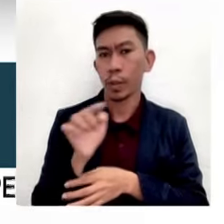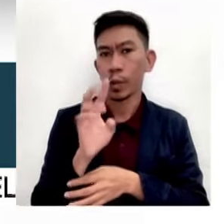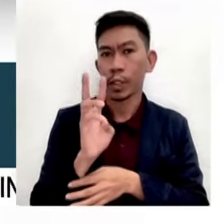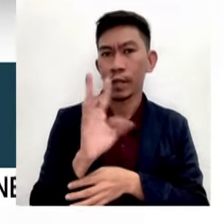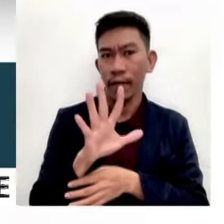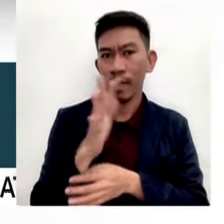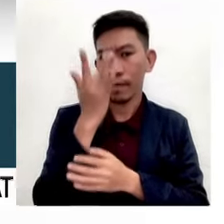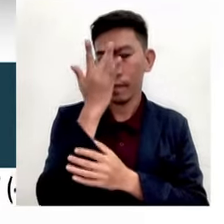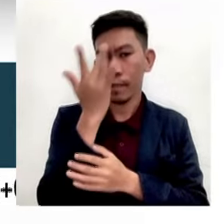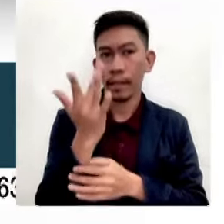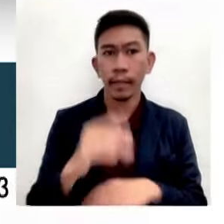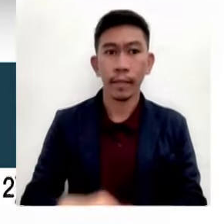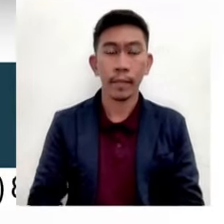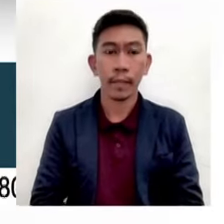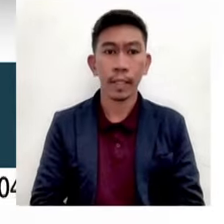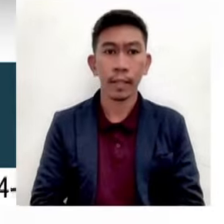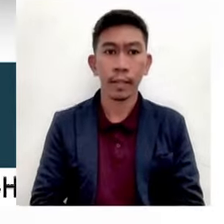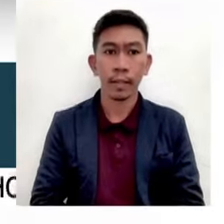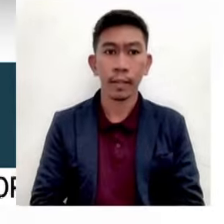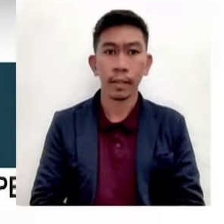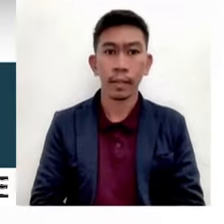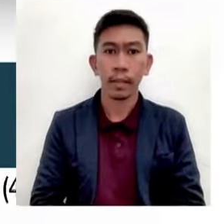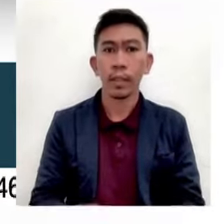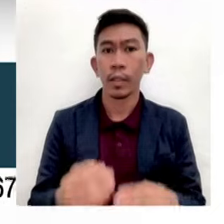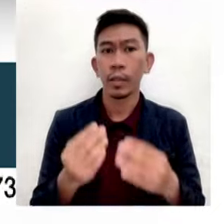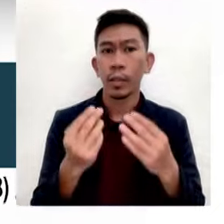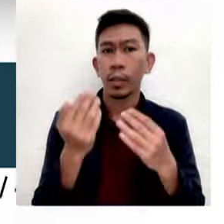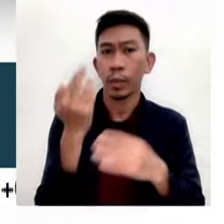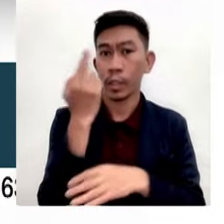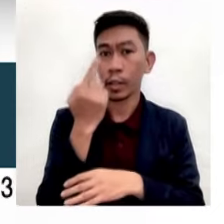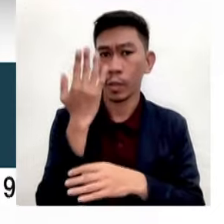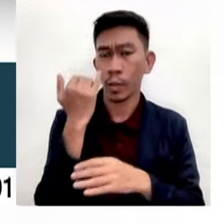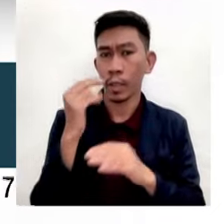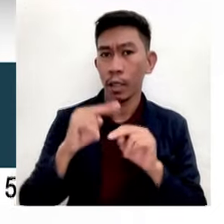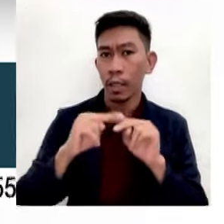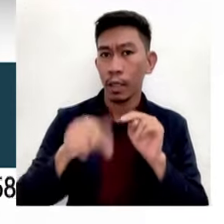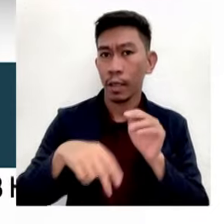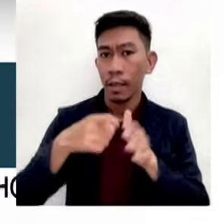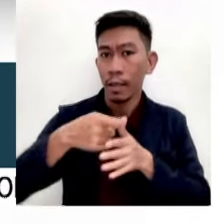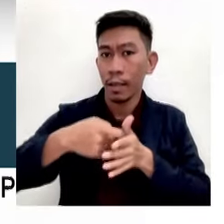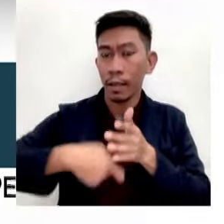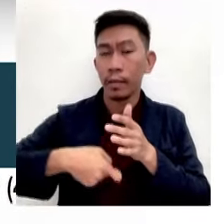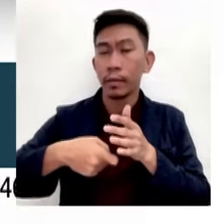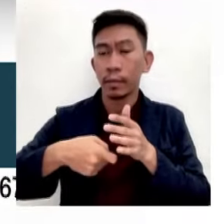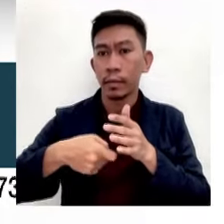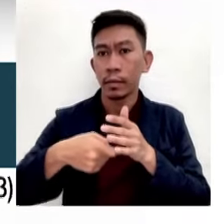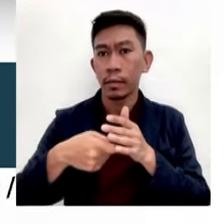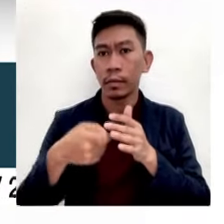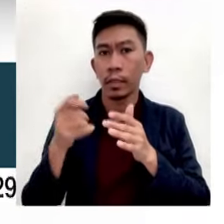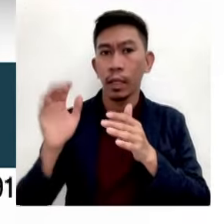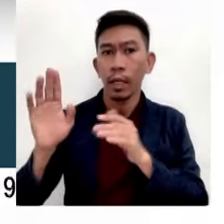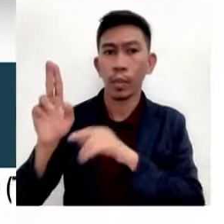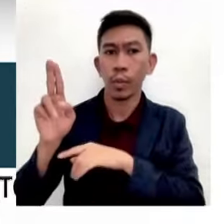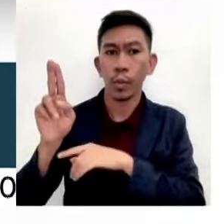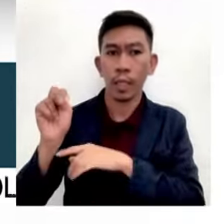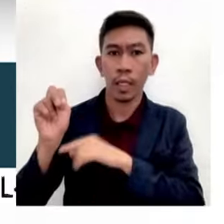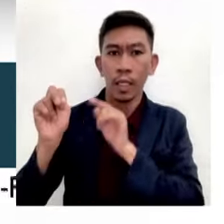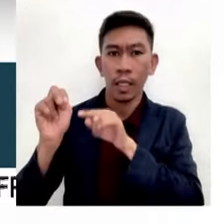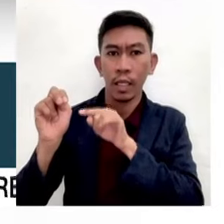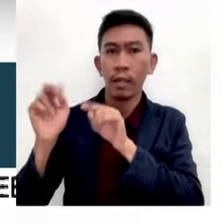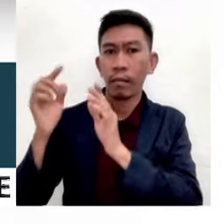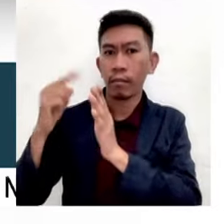Ang isang balita na naging dahilan sa pagbaba, yung pag-build up ng inventaryo ng United States. Kasi ang ine-expect lang